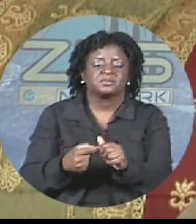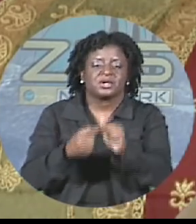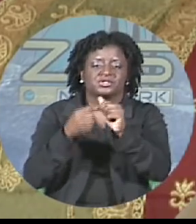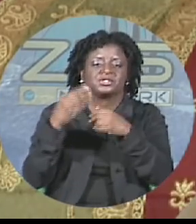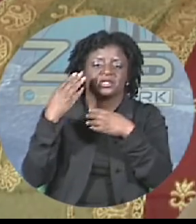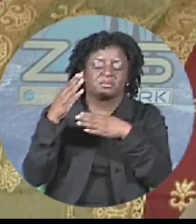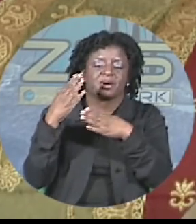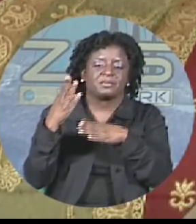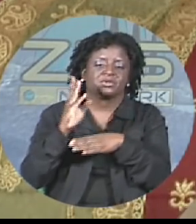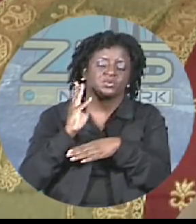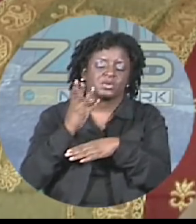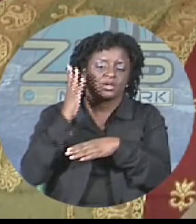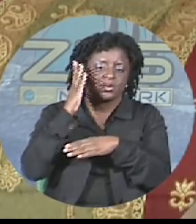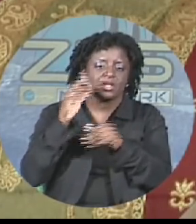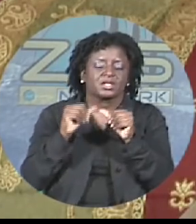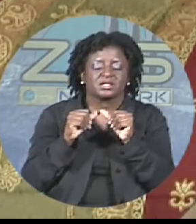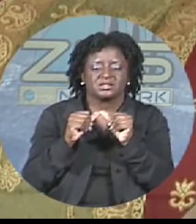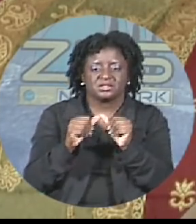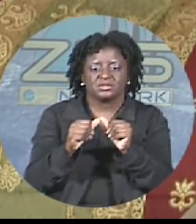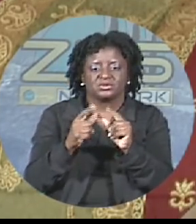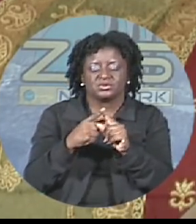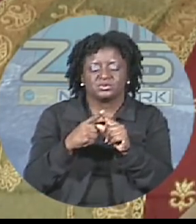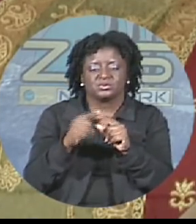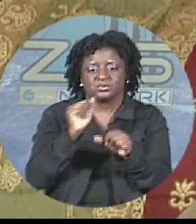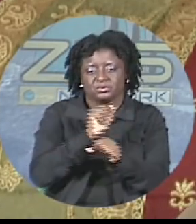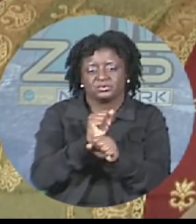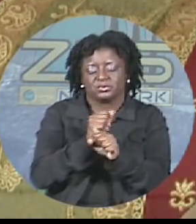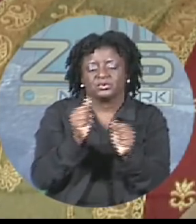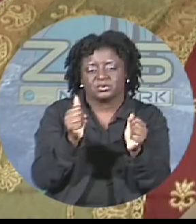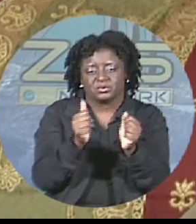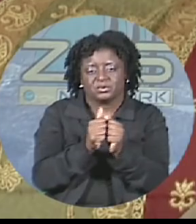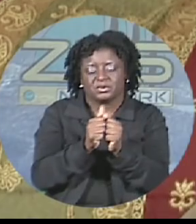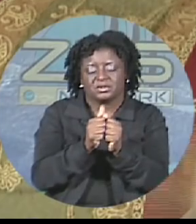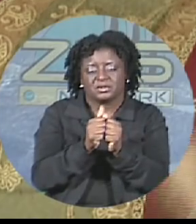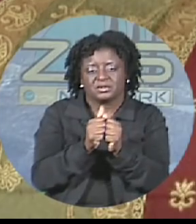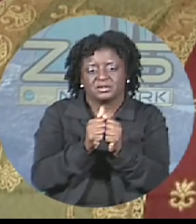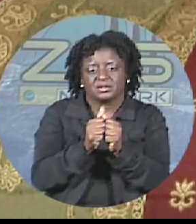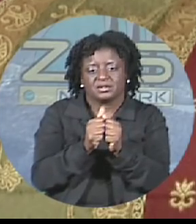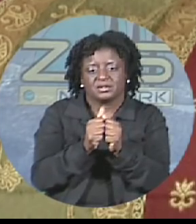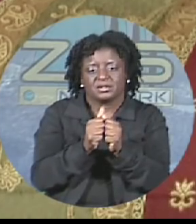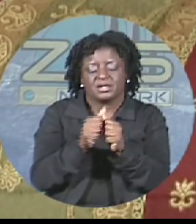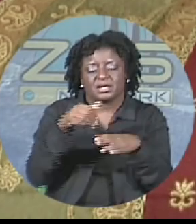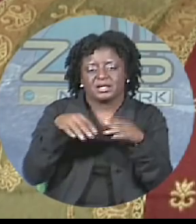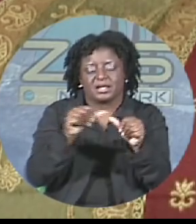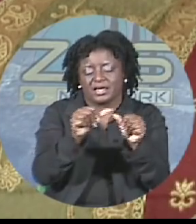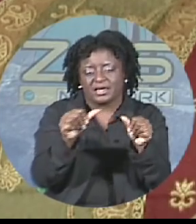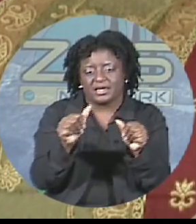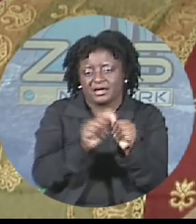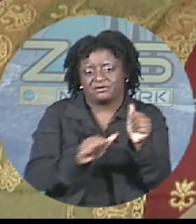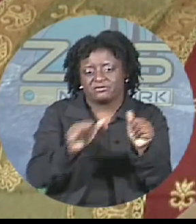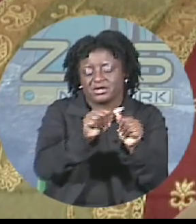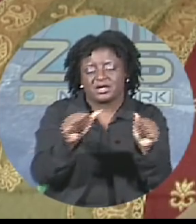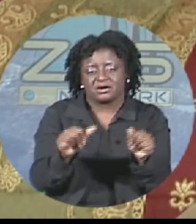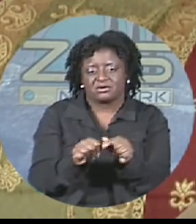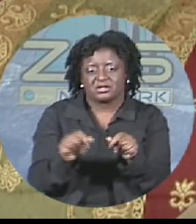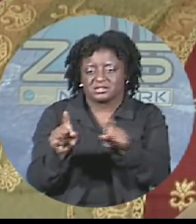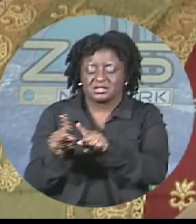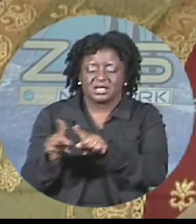Bahamas, and we will continue to cooperate in every area as we've been doing for the